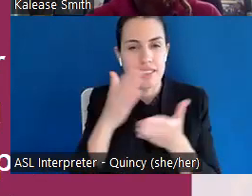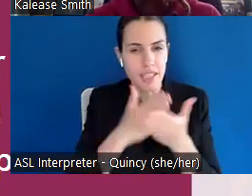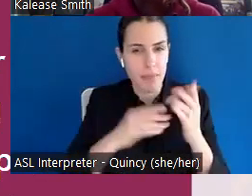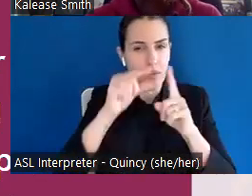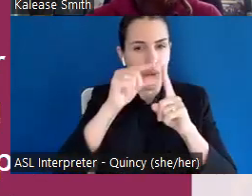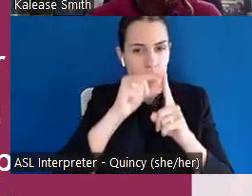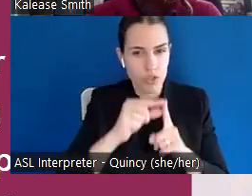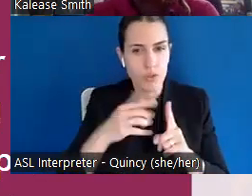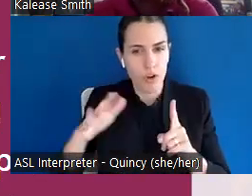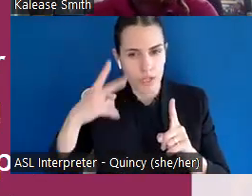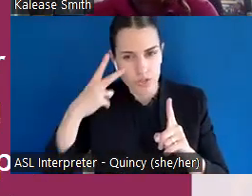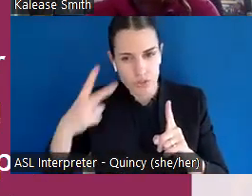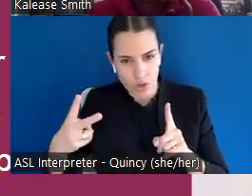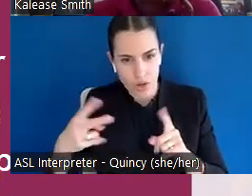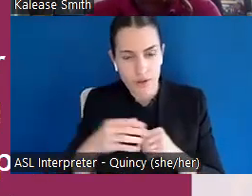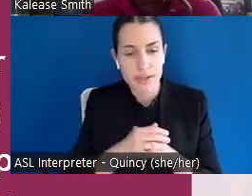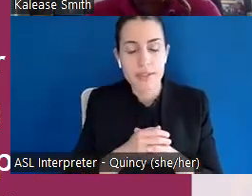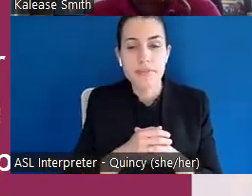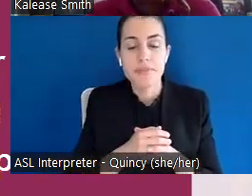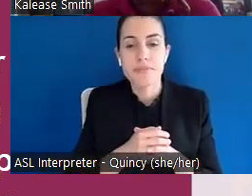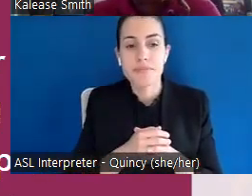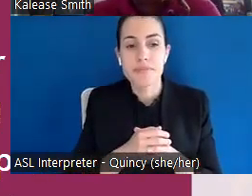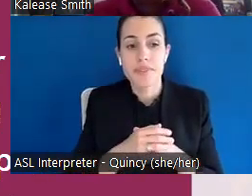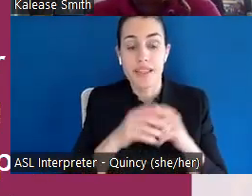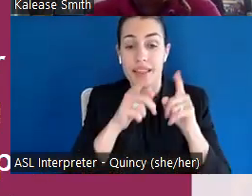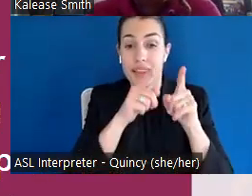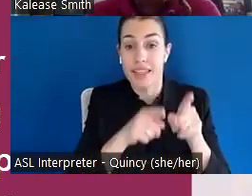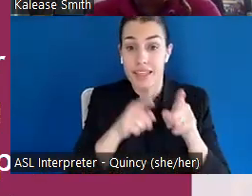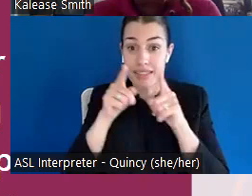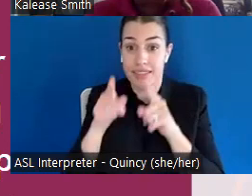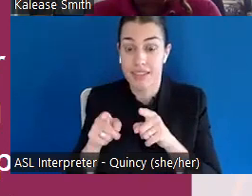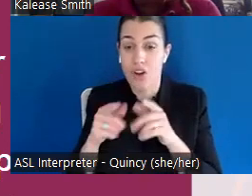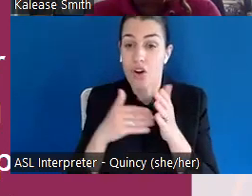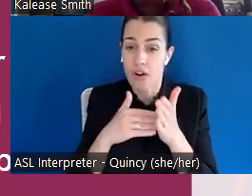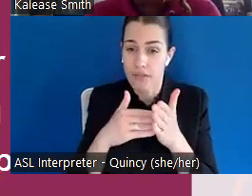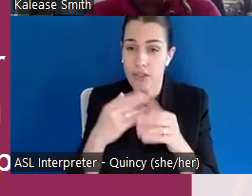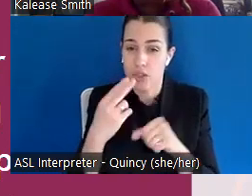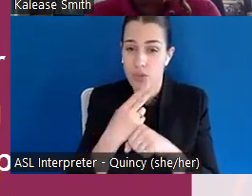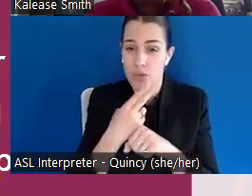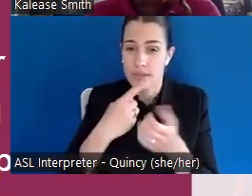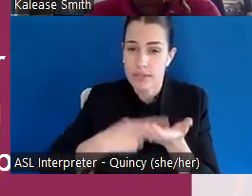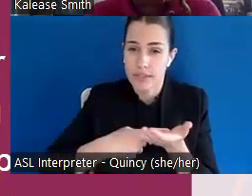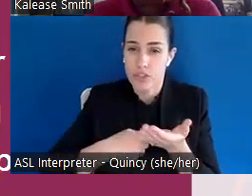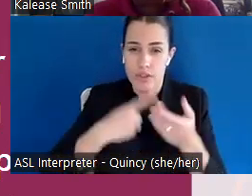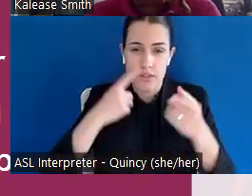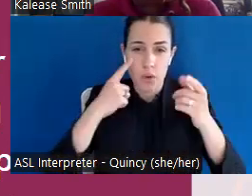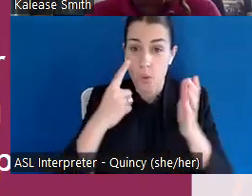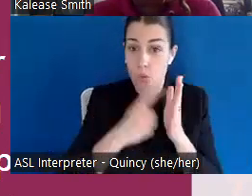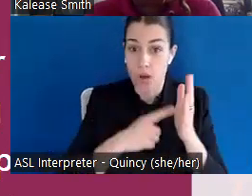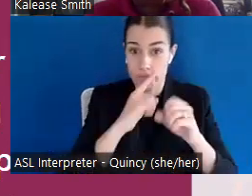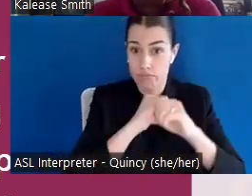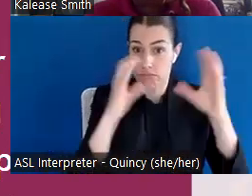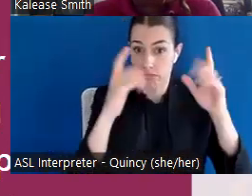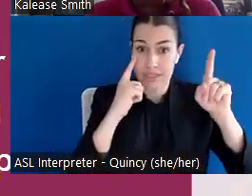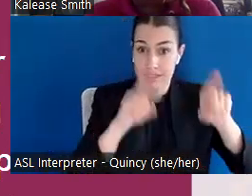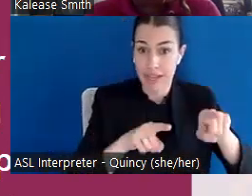when talking about consent. These infographics are often used in discussion of consent. On the left side,